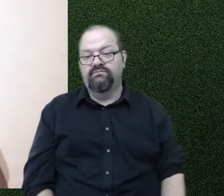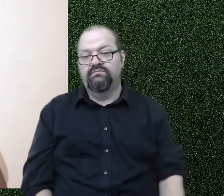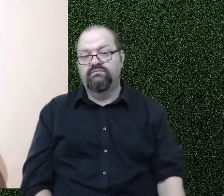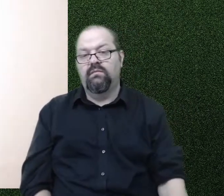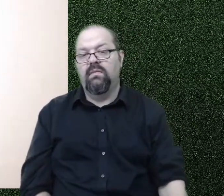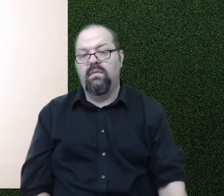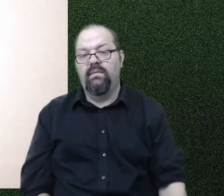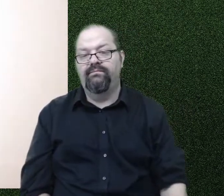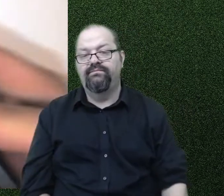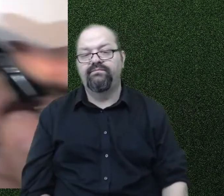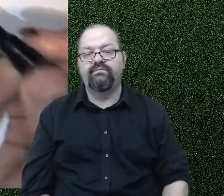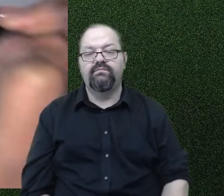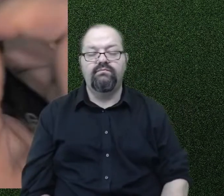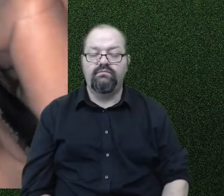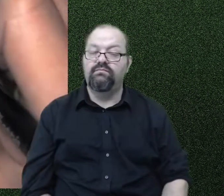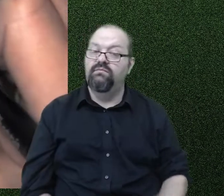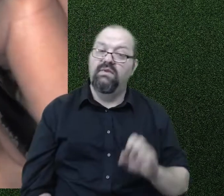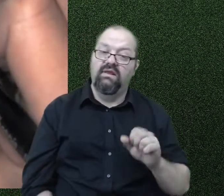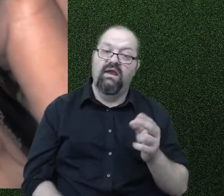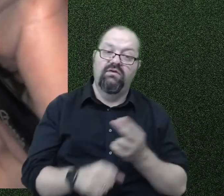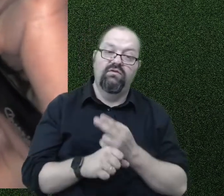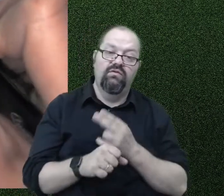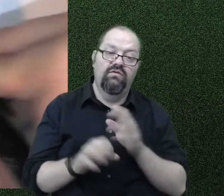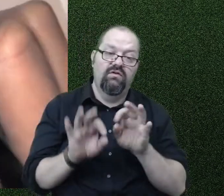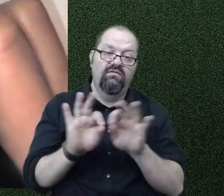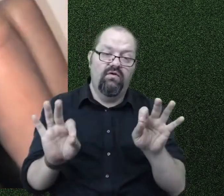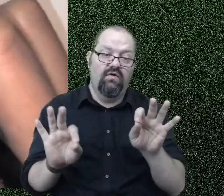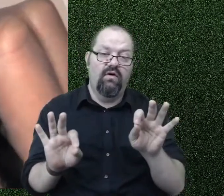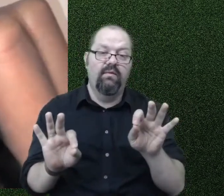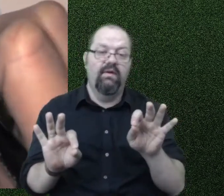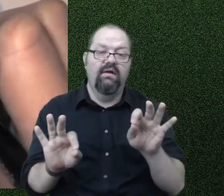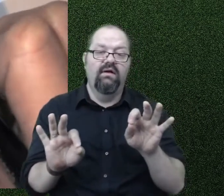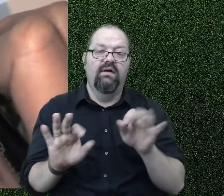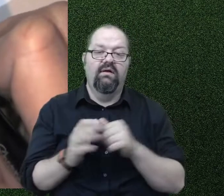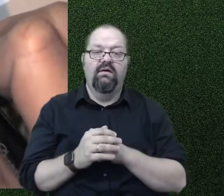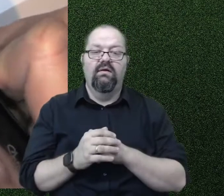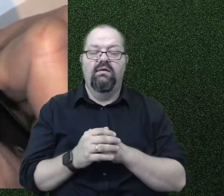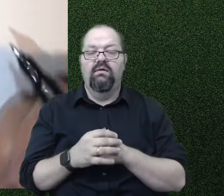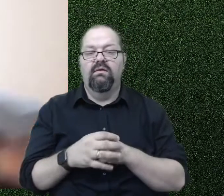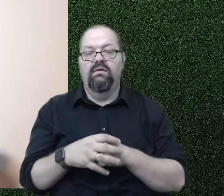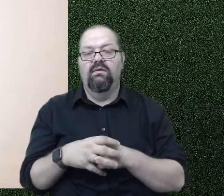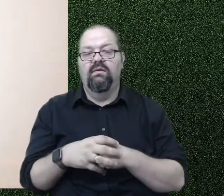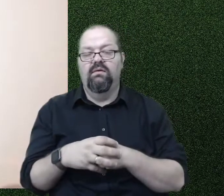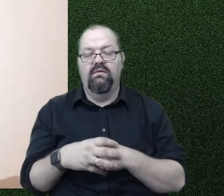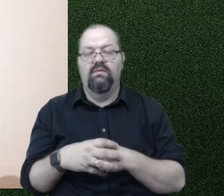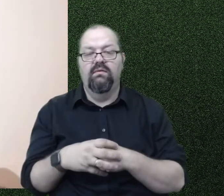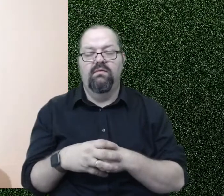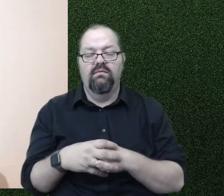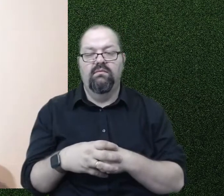formula, terminal minus initial, 18 minus 1, 17.